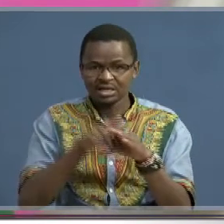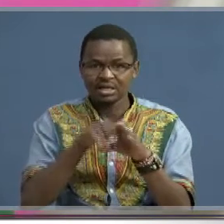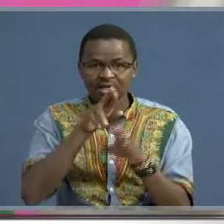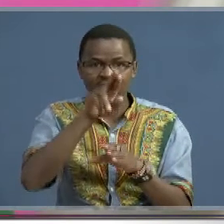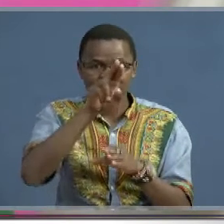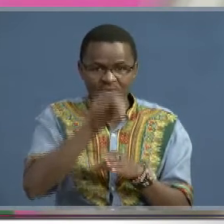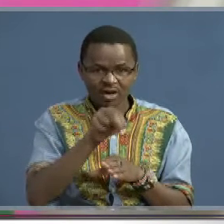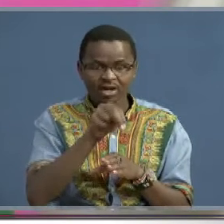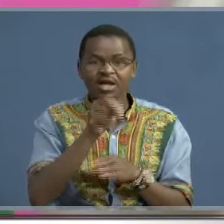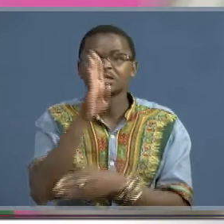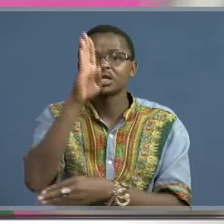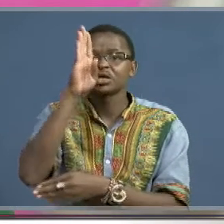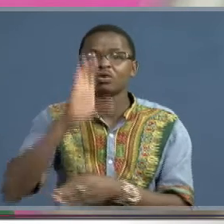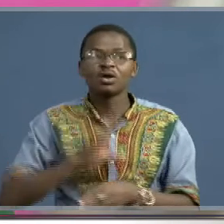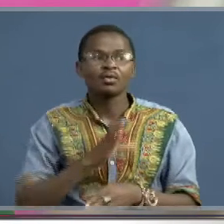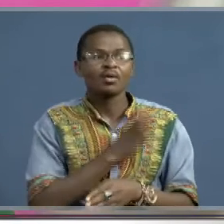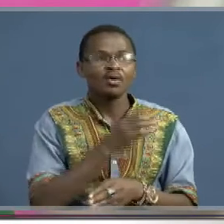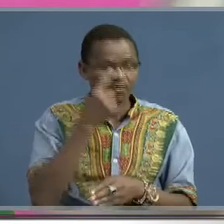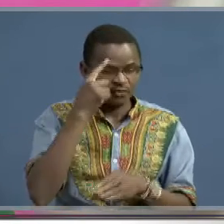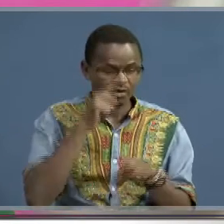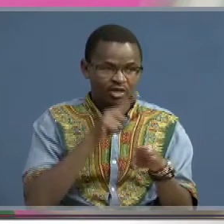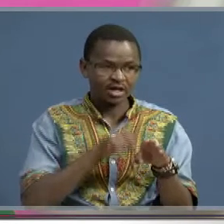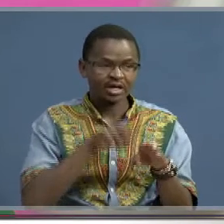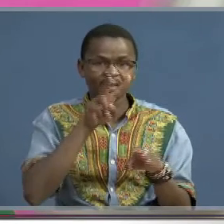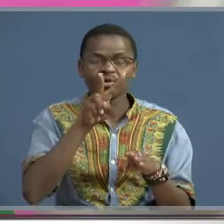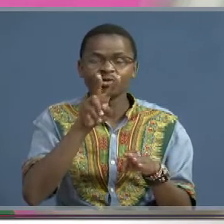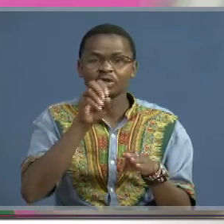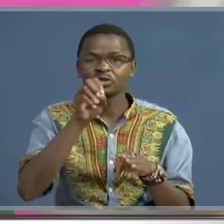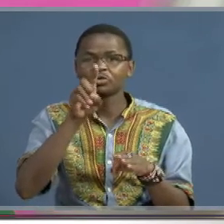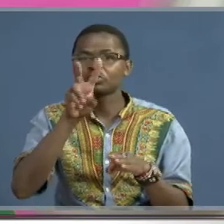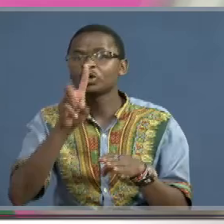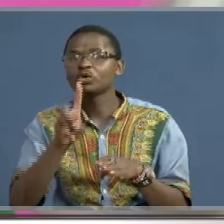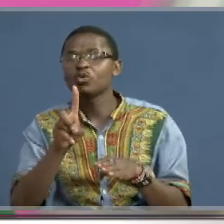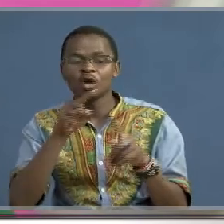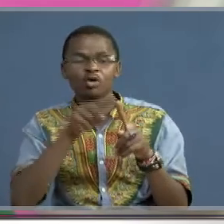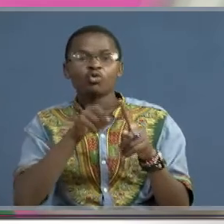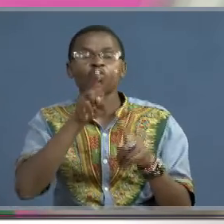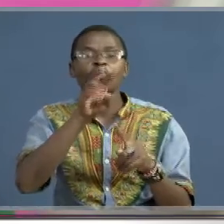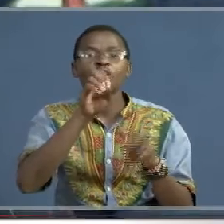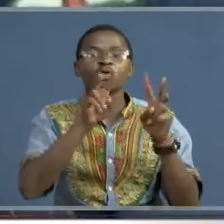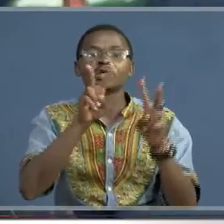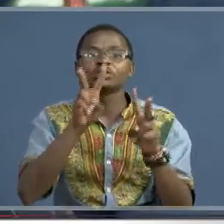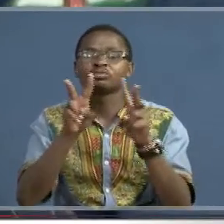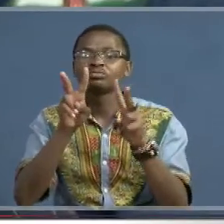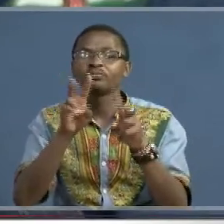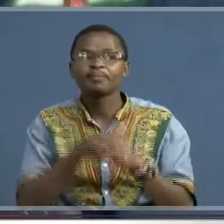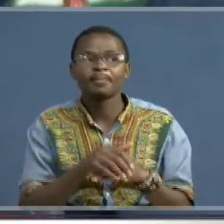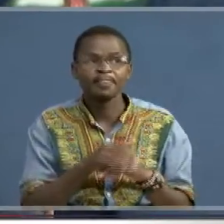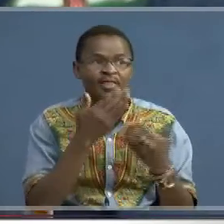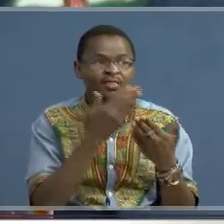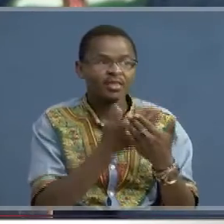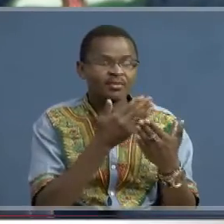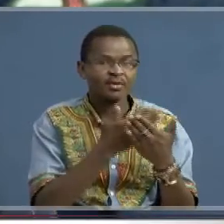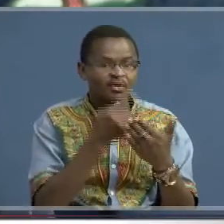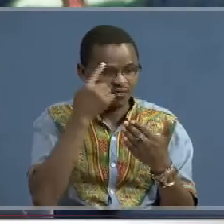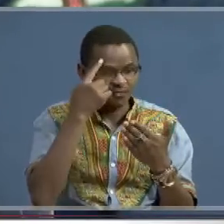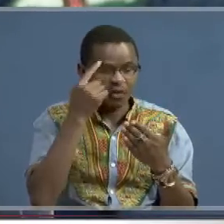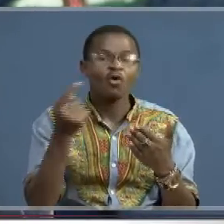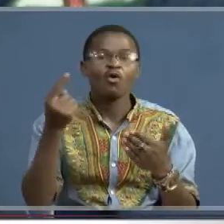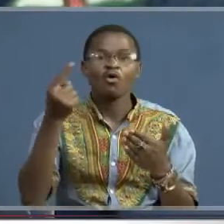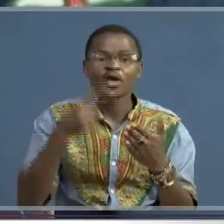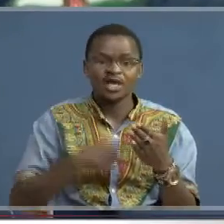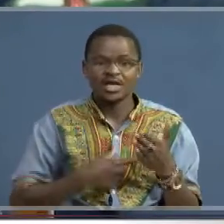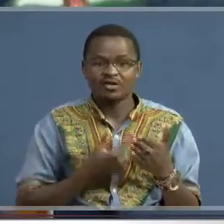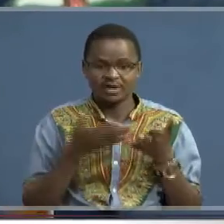UN Security Council for the period of 2021 to 2022. So thank you very much for inviting